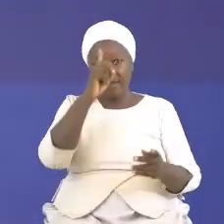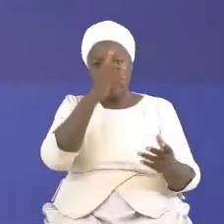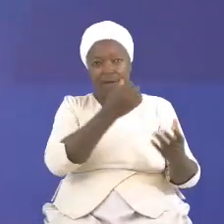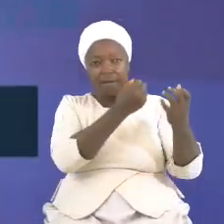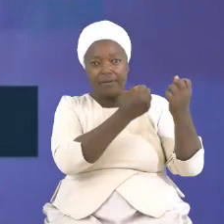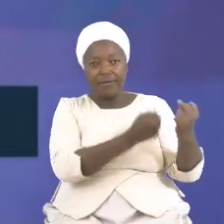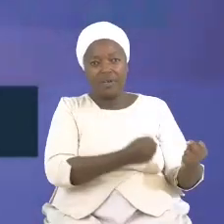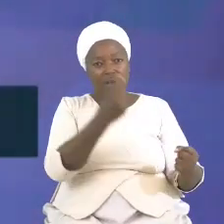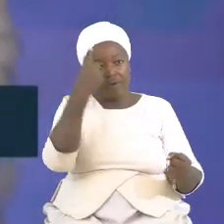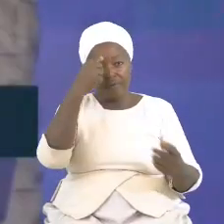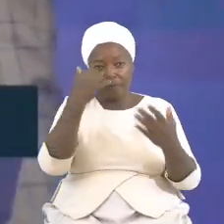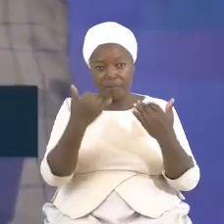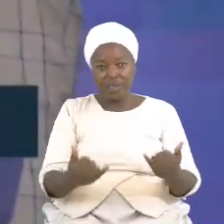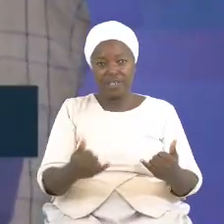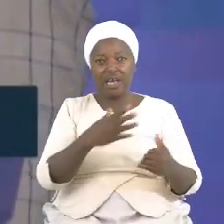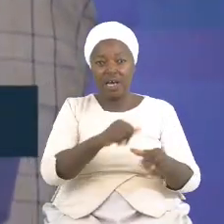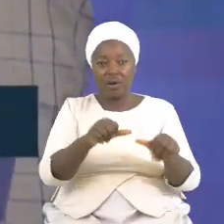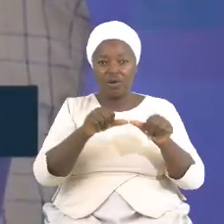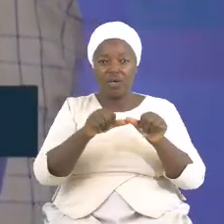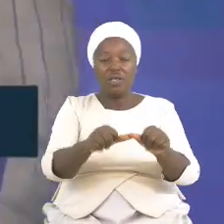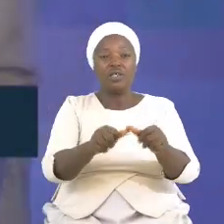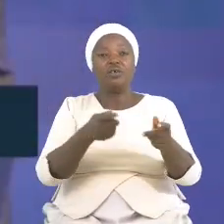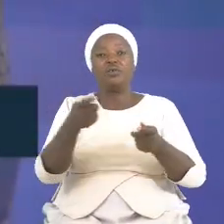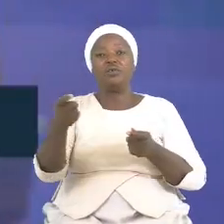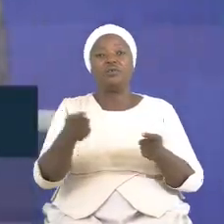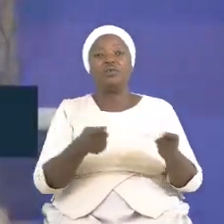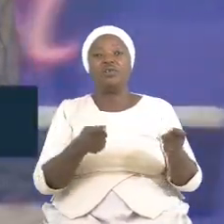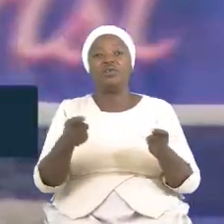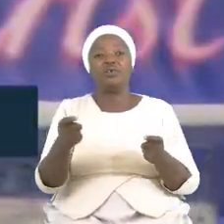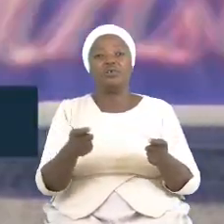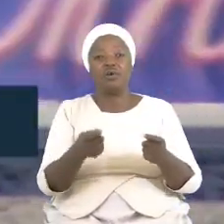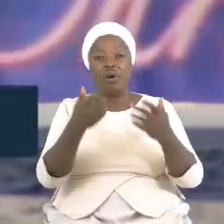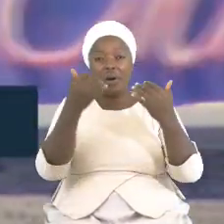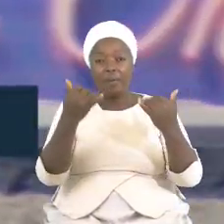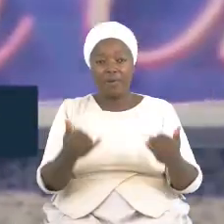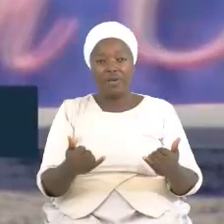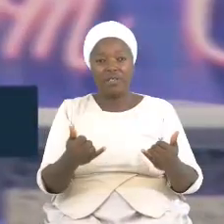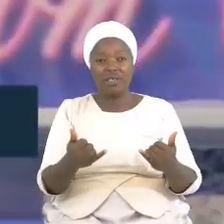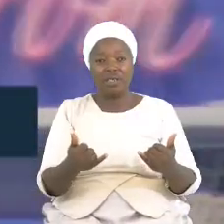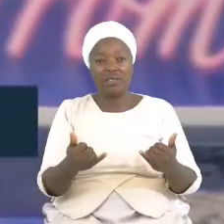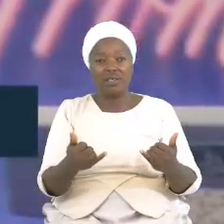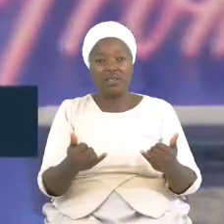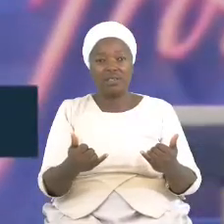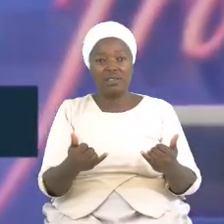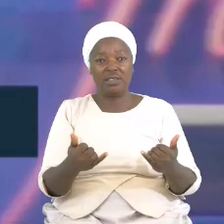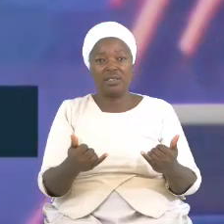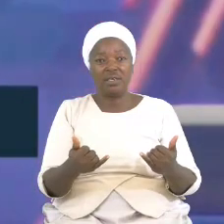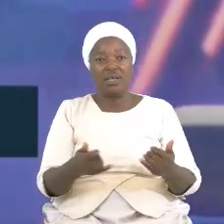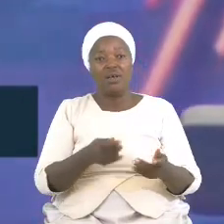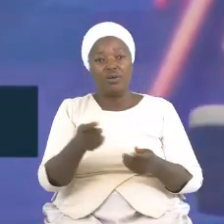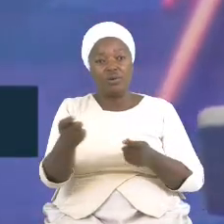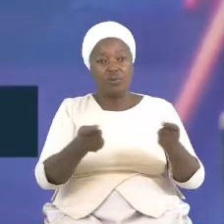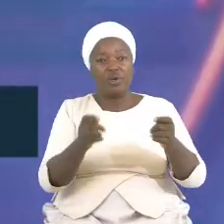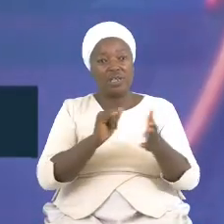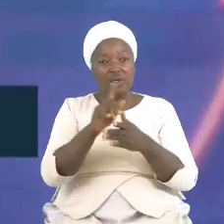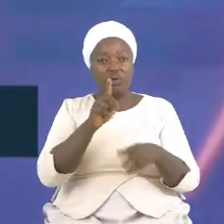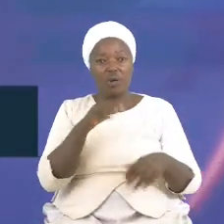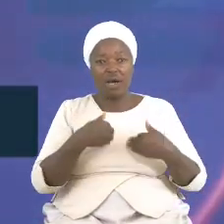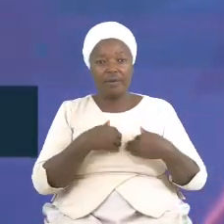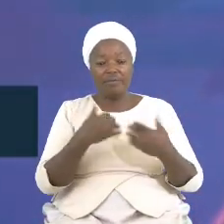and perpetual dominion. Present dominion that you will have tonight